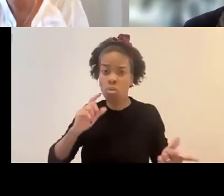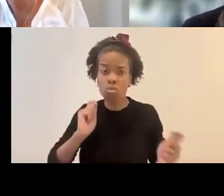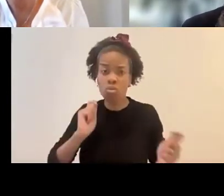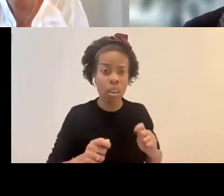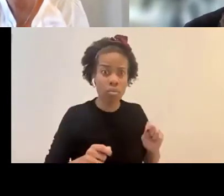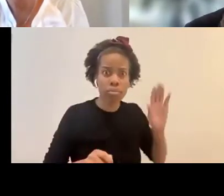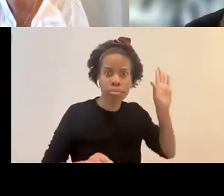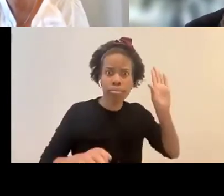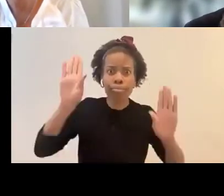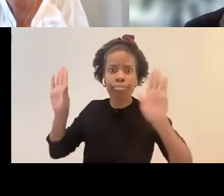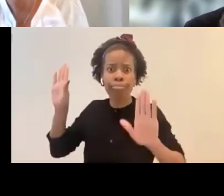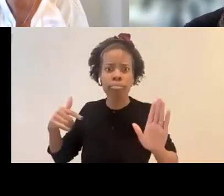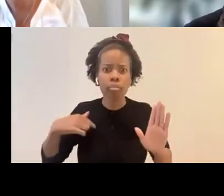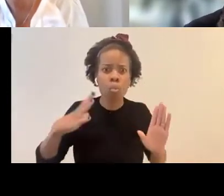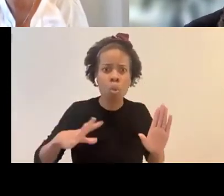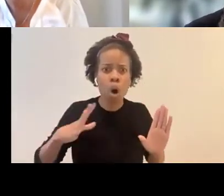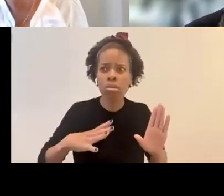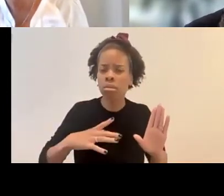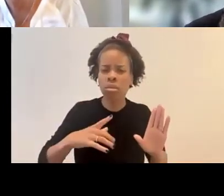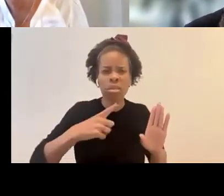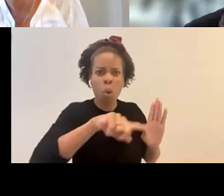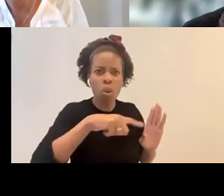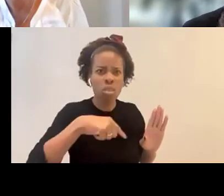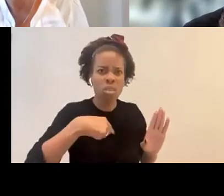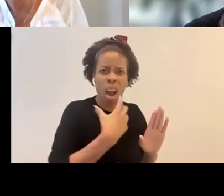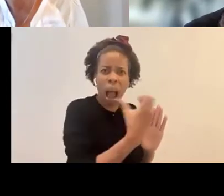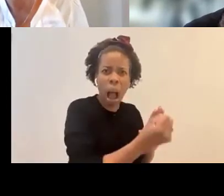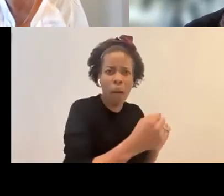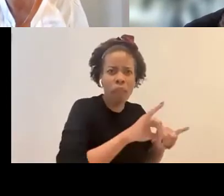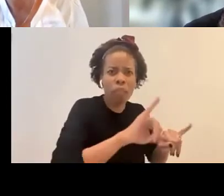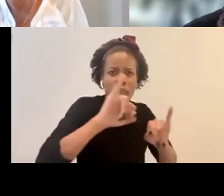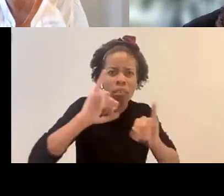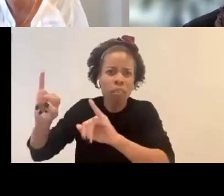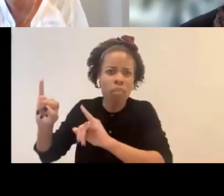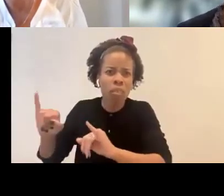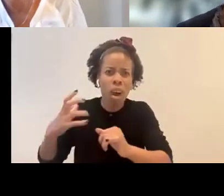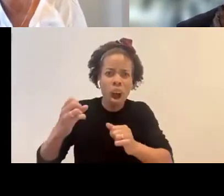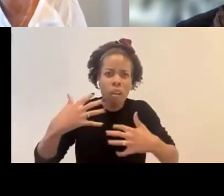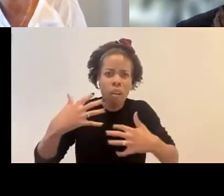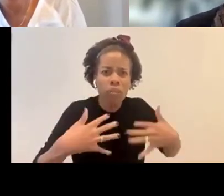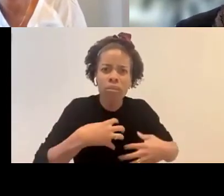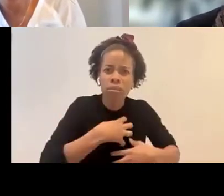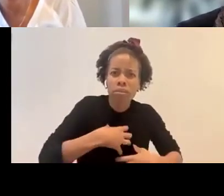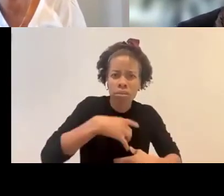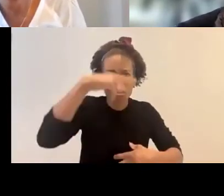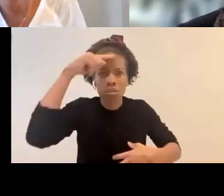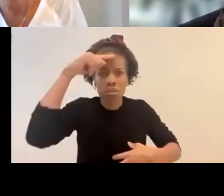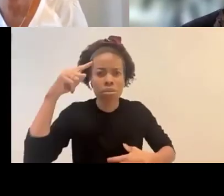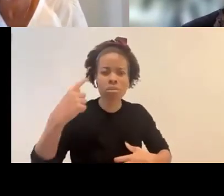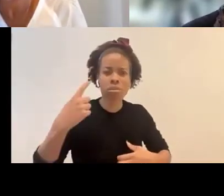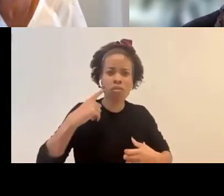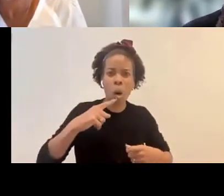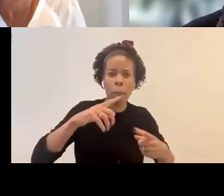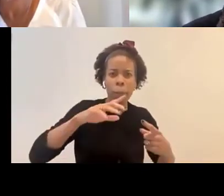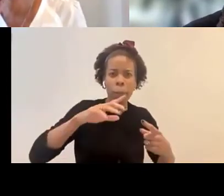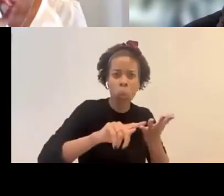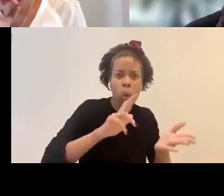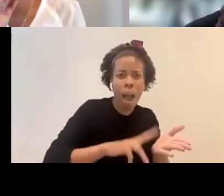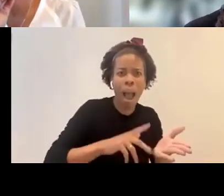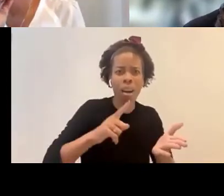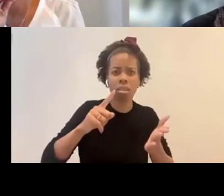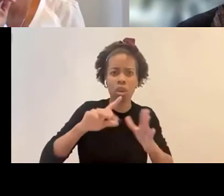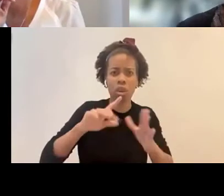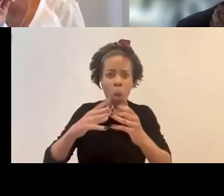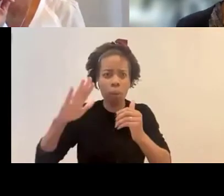to talk about the pain that they experienced within the UN as people from the global South, people